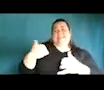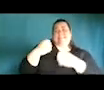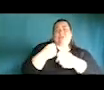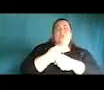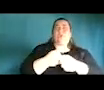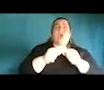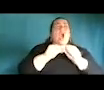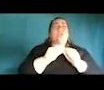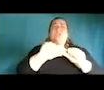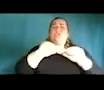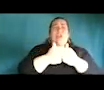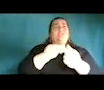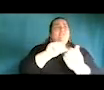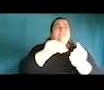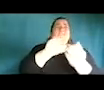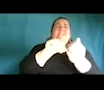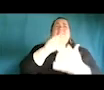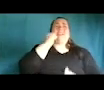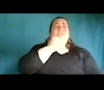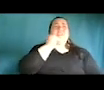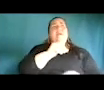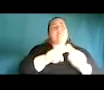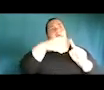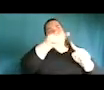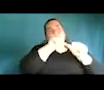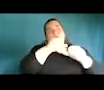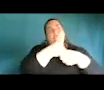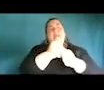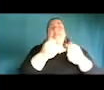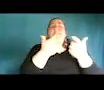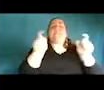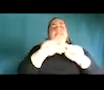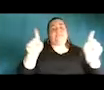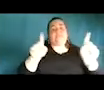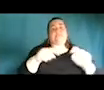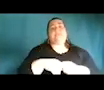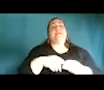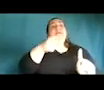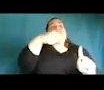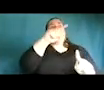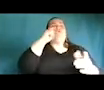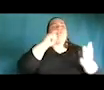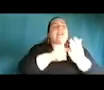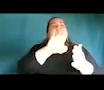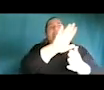significant difference. They have demonstrated how important their roles are in the lives of our students.